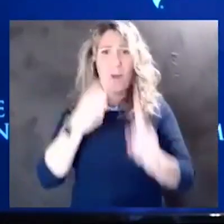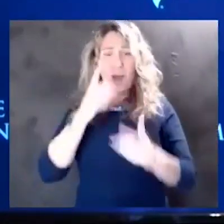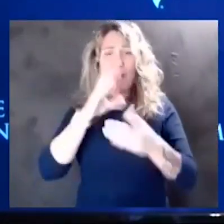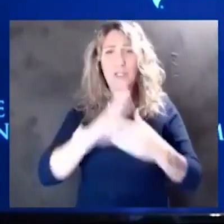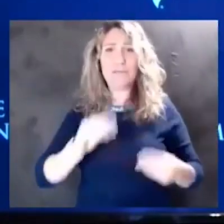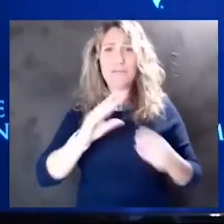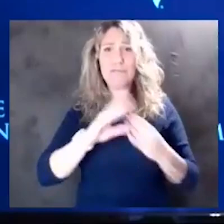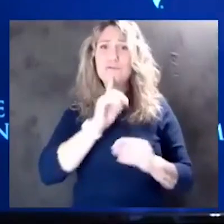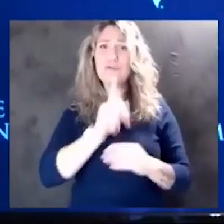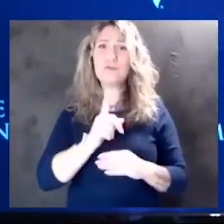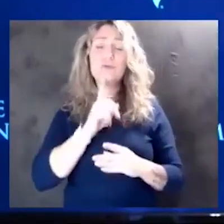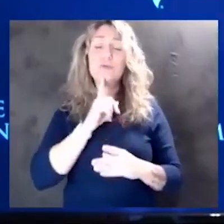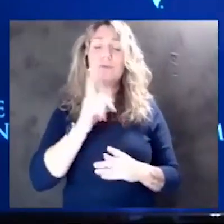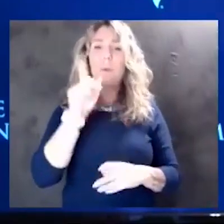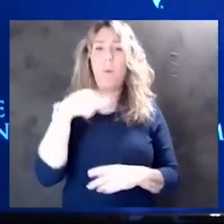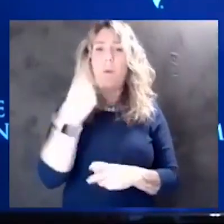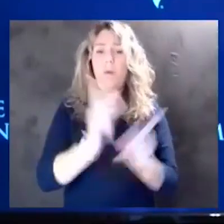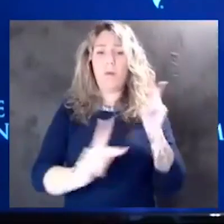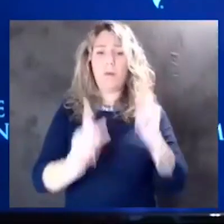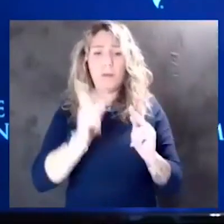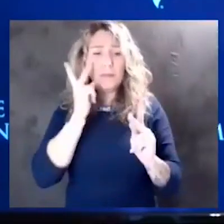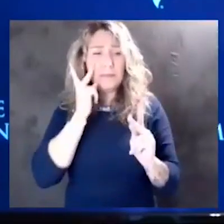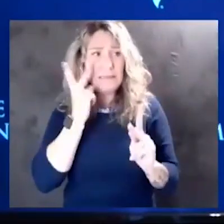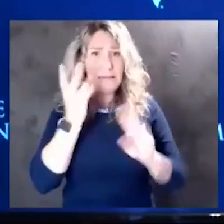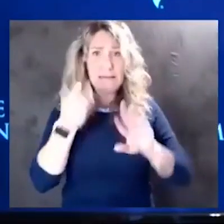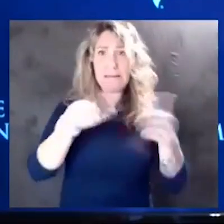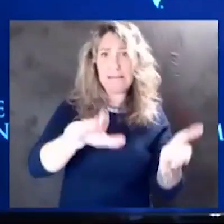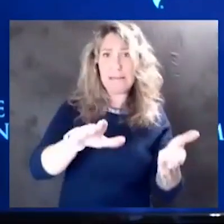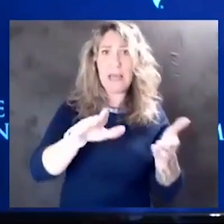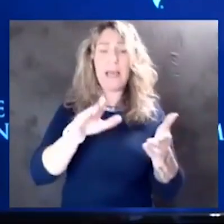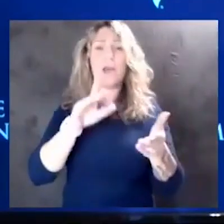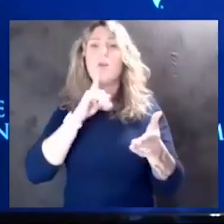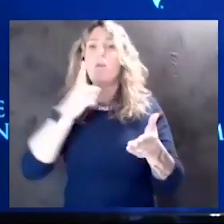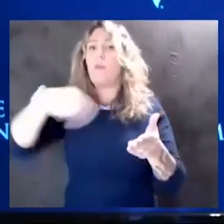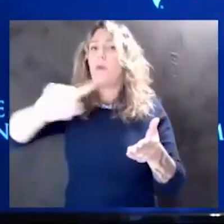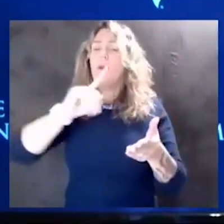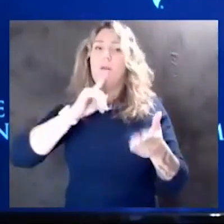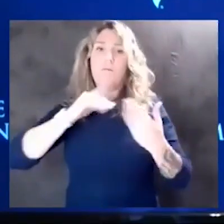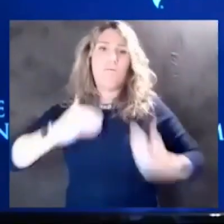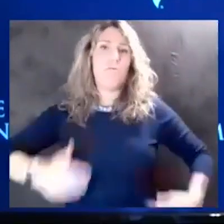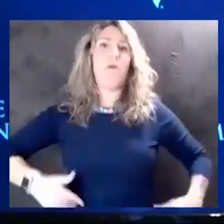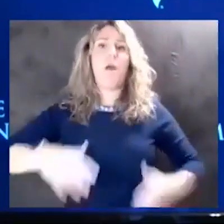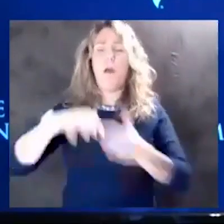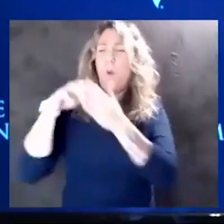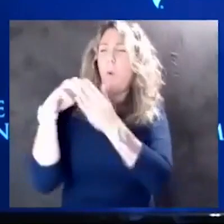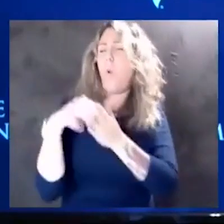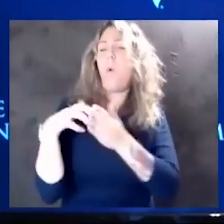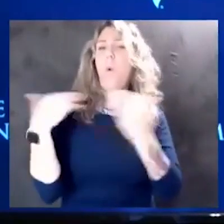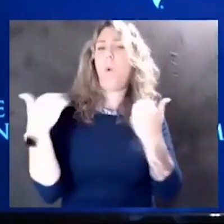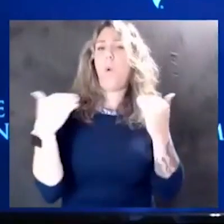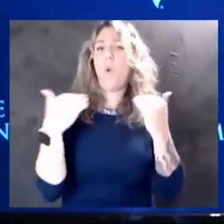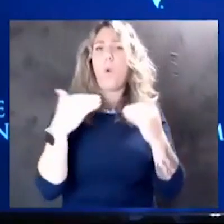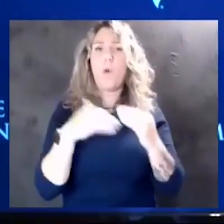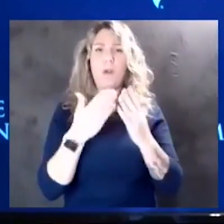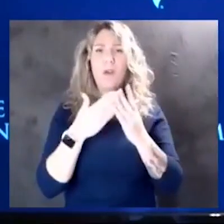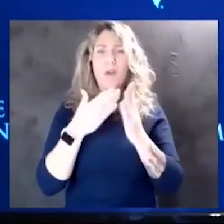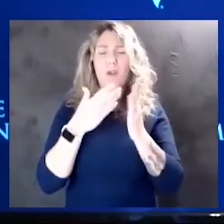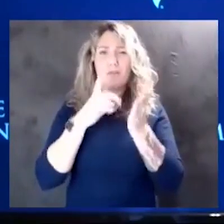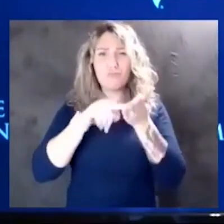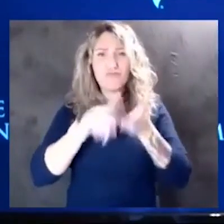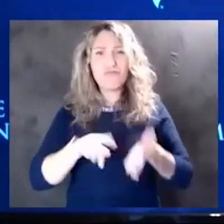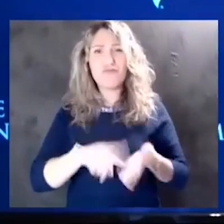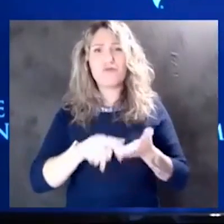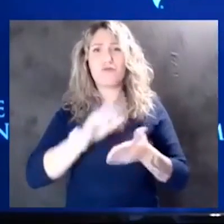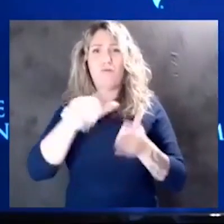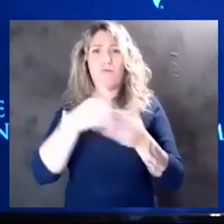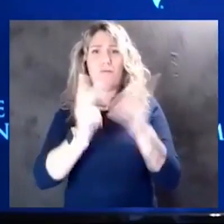dying from COVID who have been vaccinated are terribly immunocompromised patients. And we went through our deaths who have been vaccinated here at KU, and